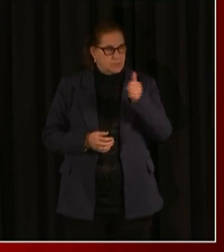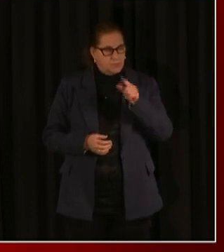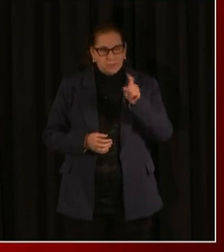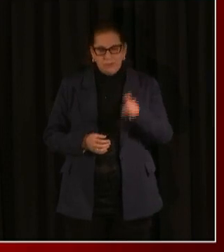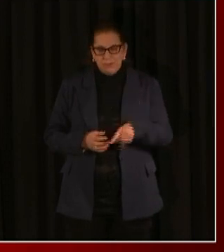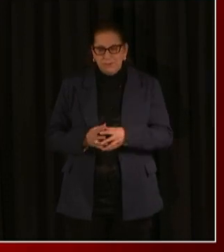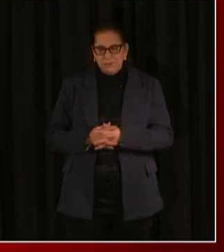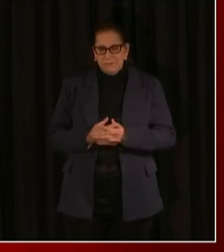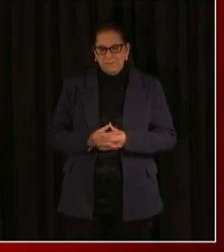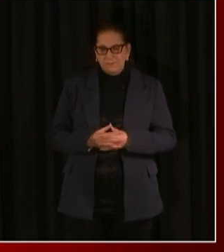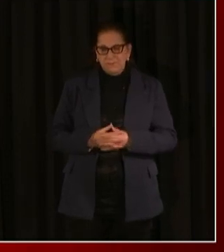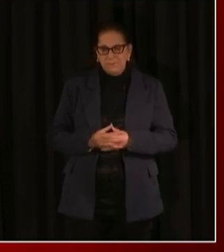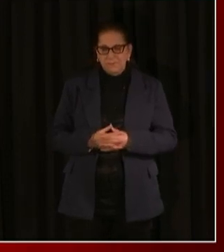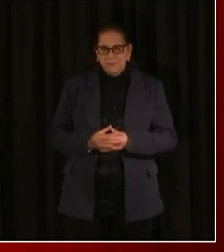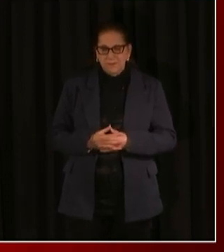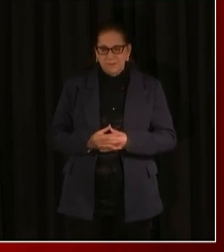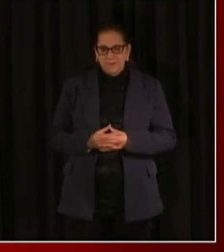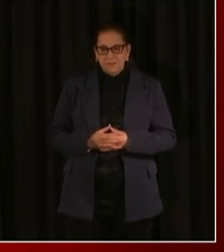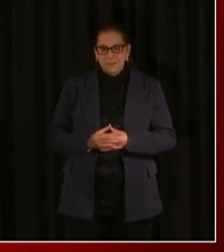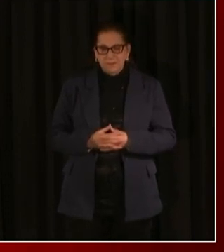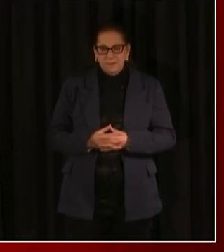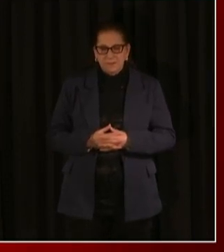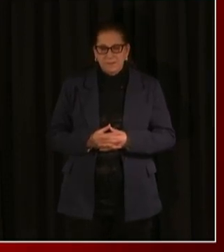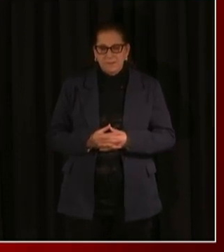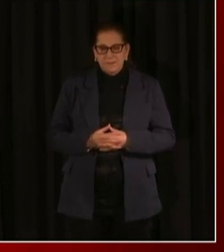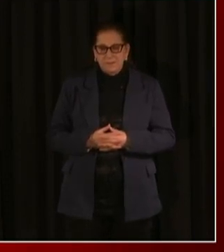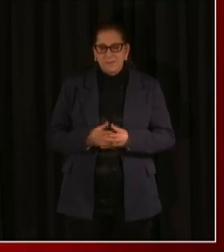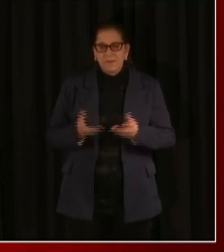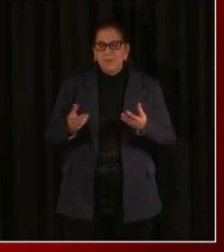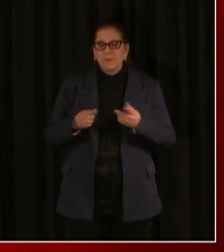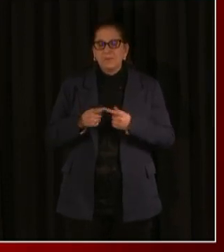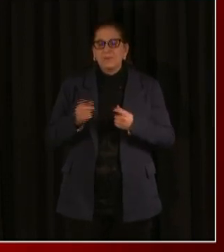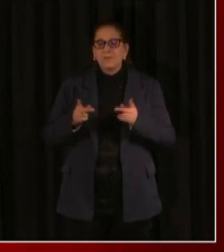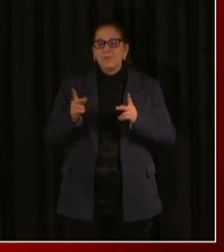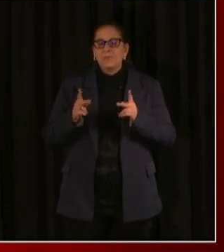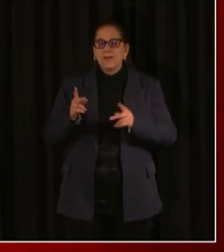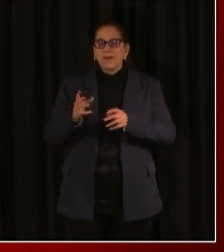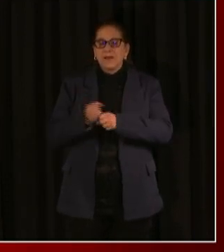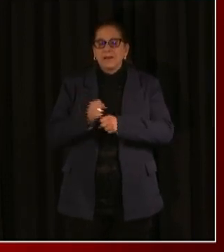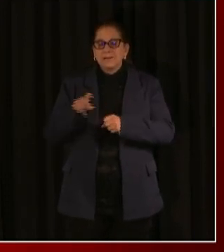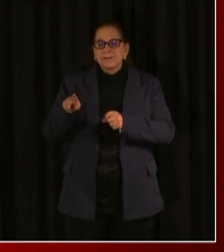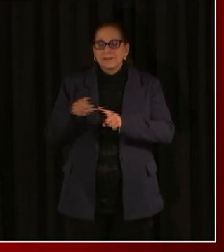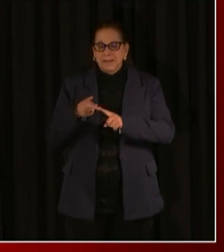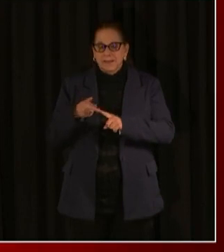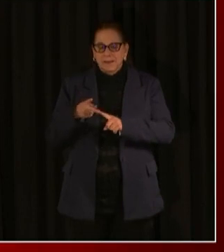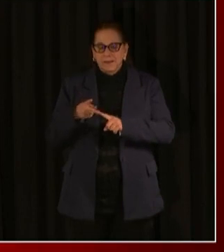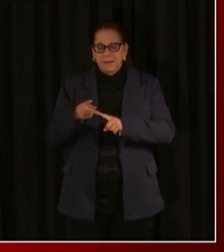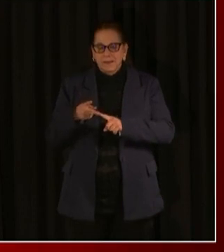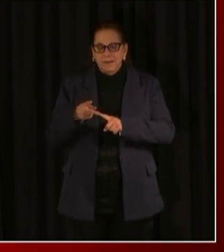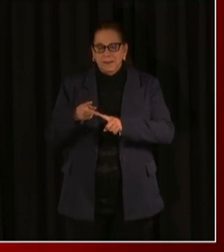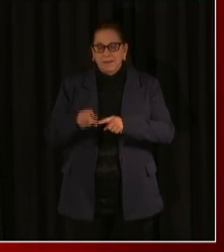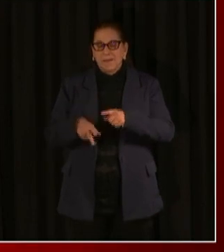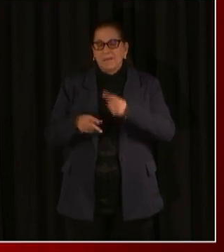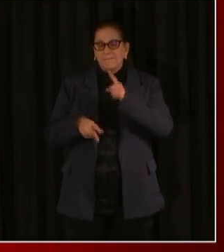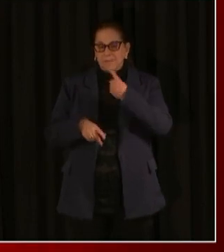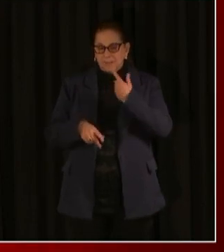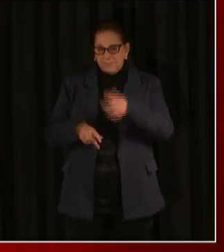but are wondering if they can get their second dose in DC if they got their first dose in a different